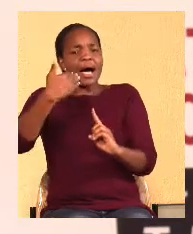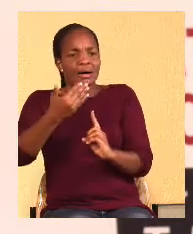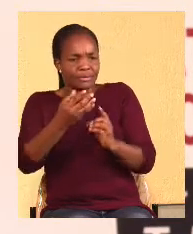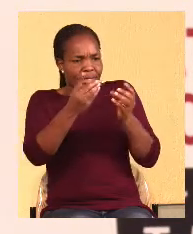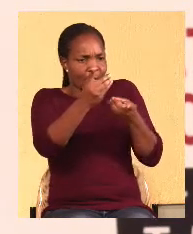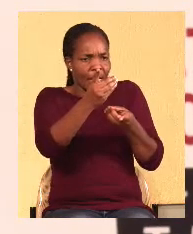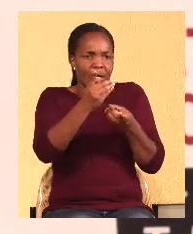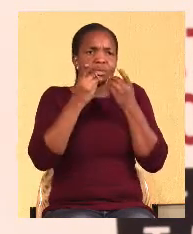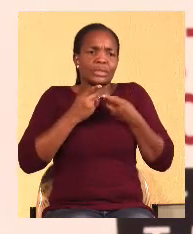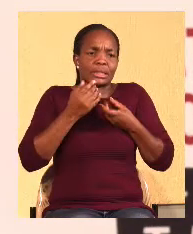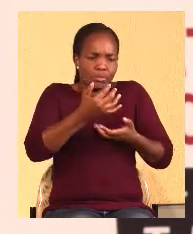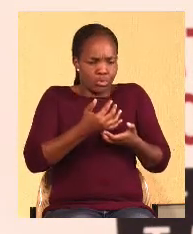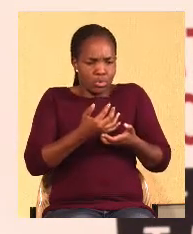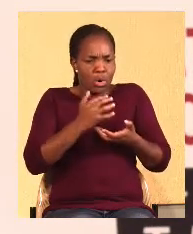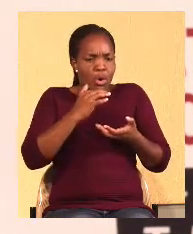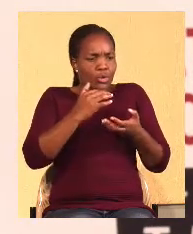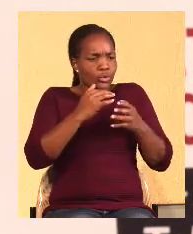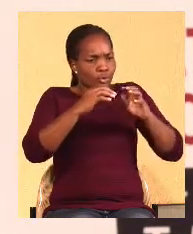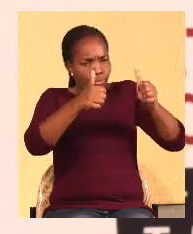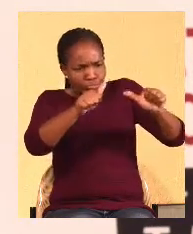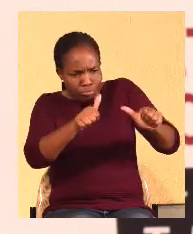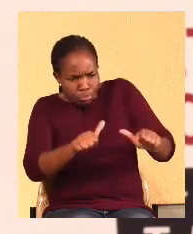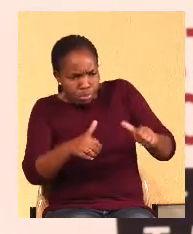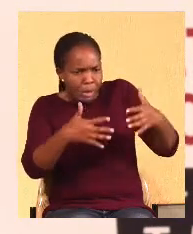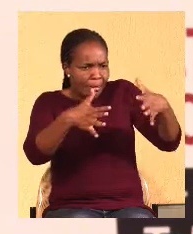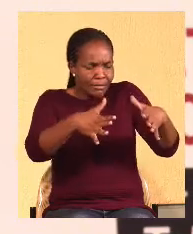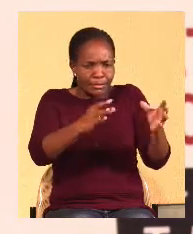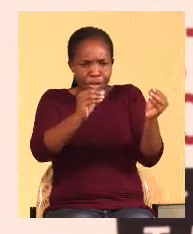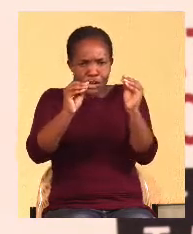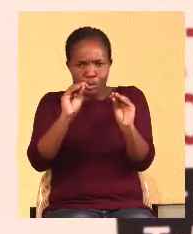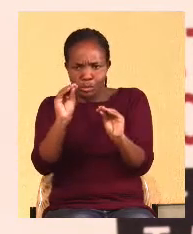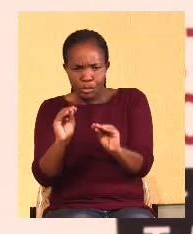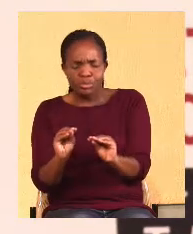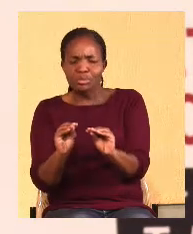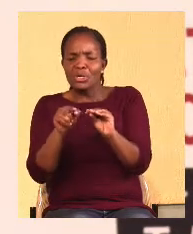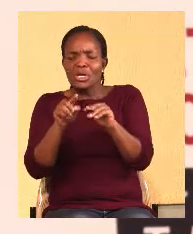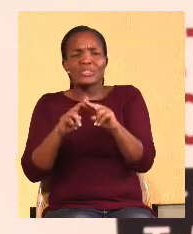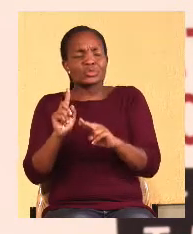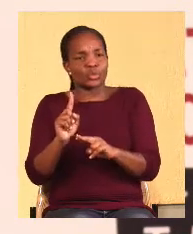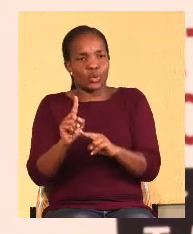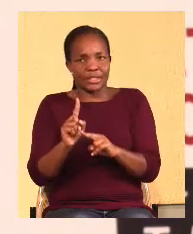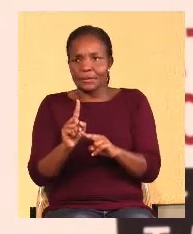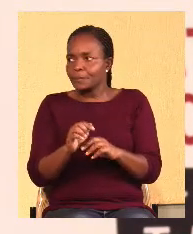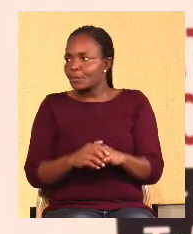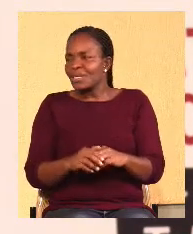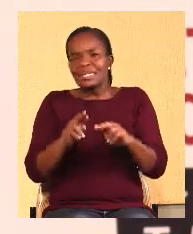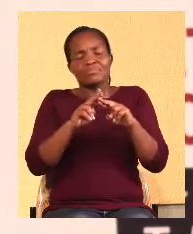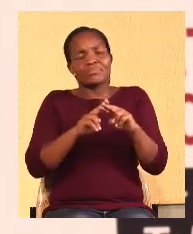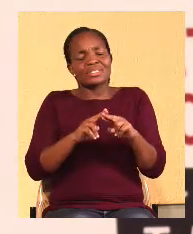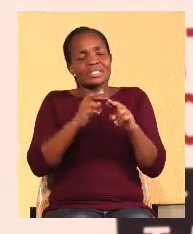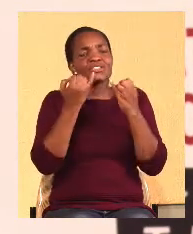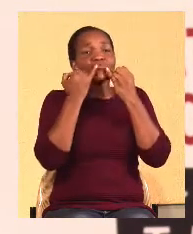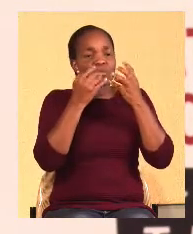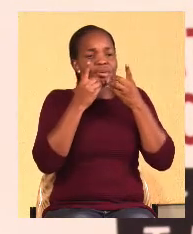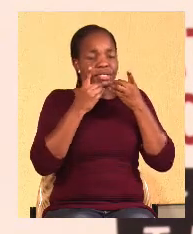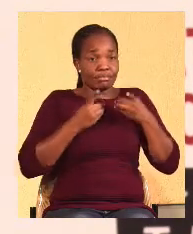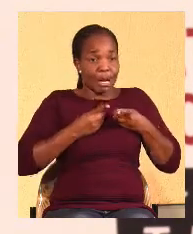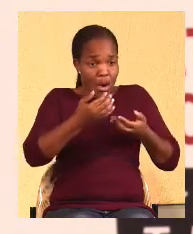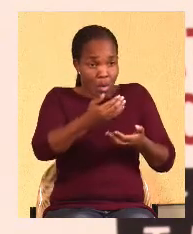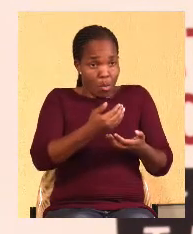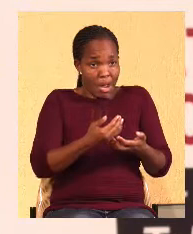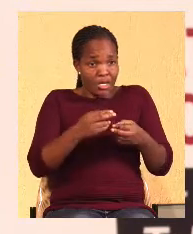important. So the surveillance data is used to evaluate the effectiveness of